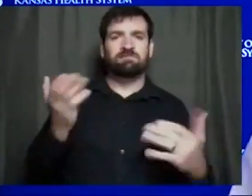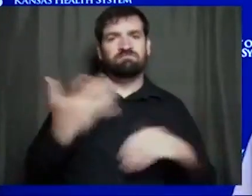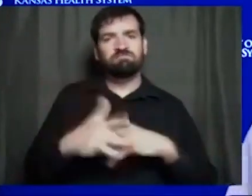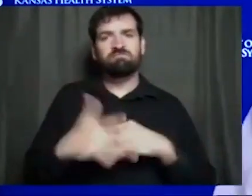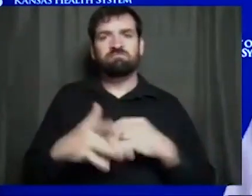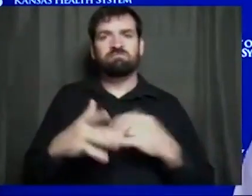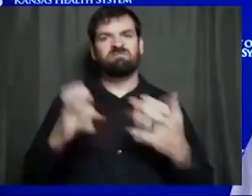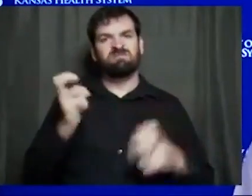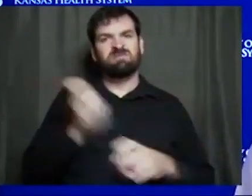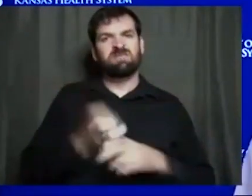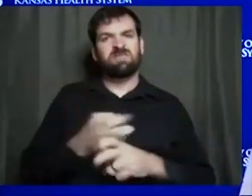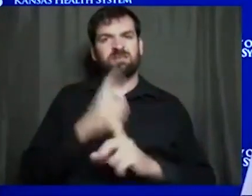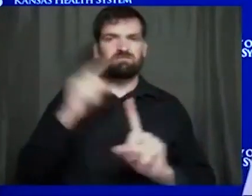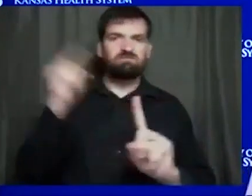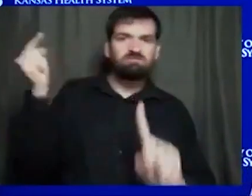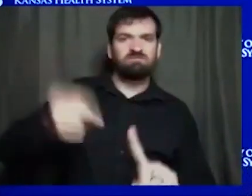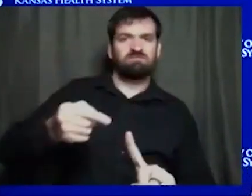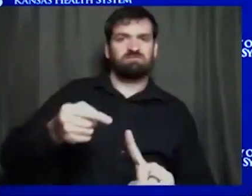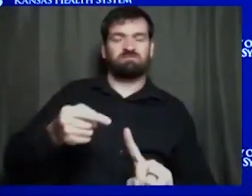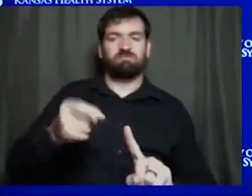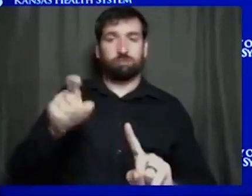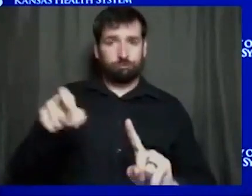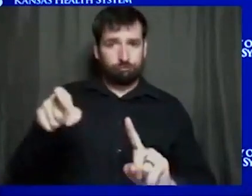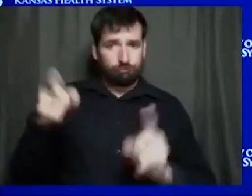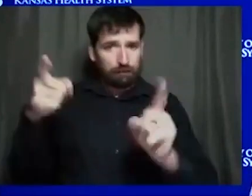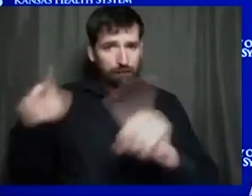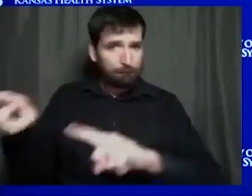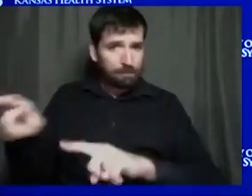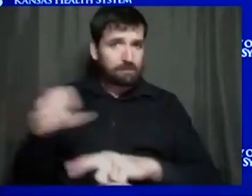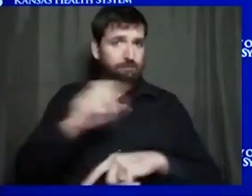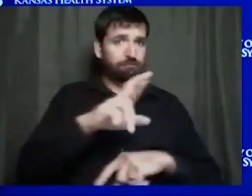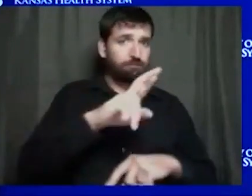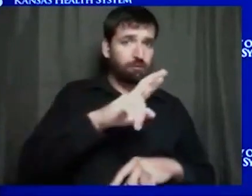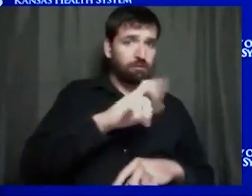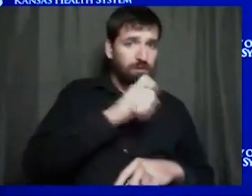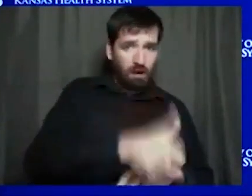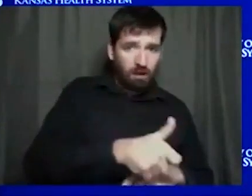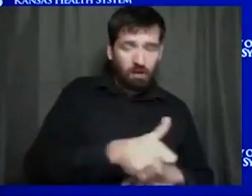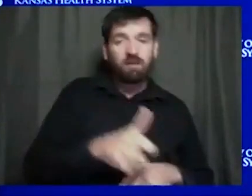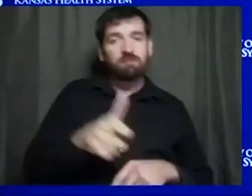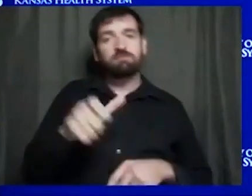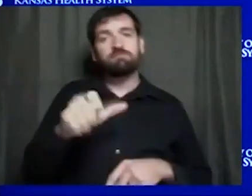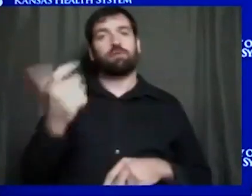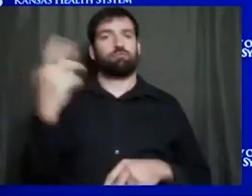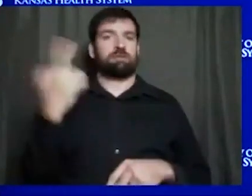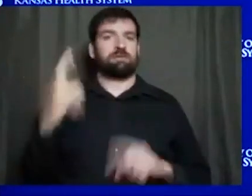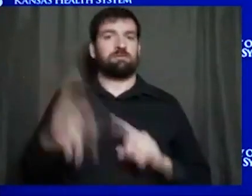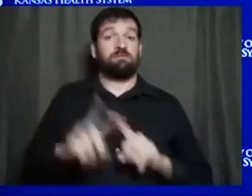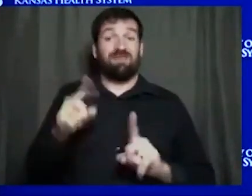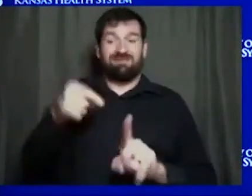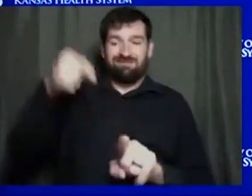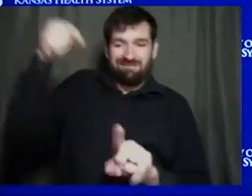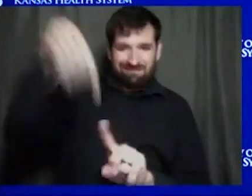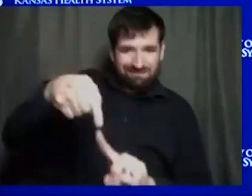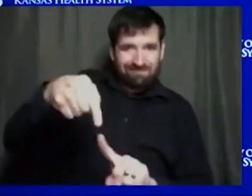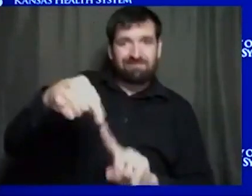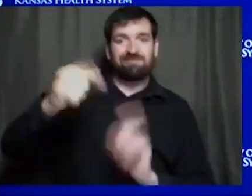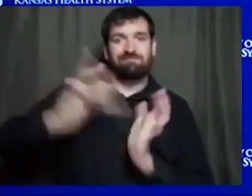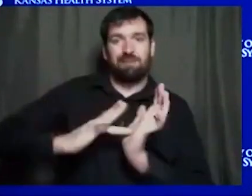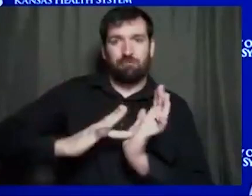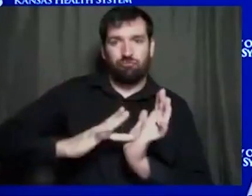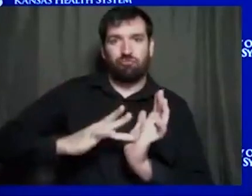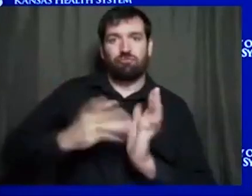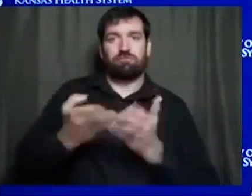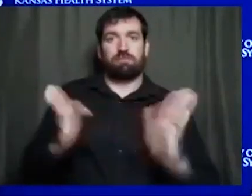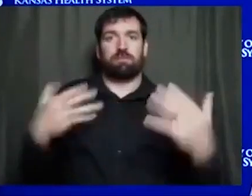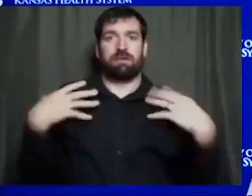Should they be going on, shouldn't they? Because there are so many other factors. But speaking from the pure medical and public health issues, you